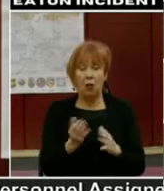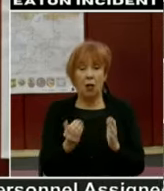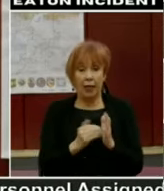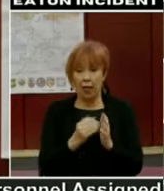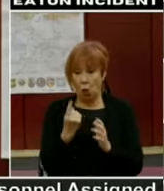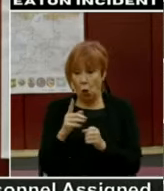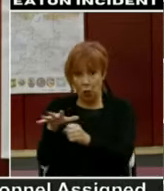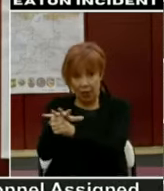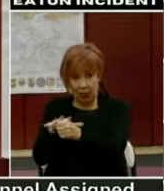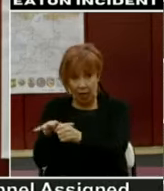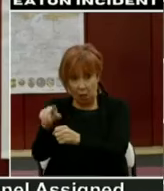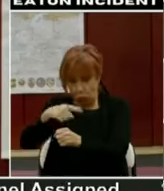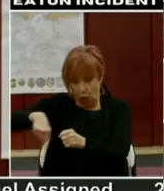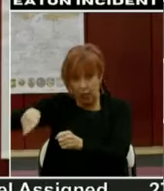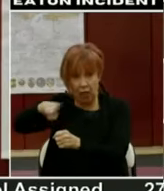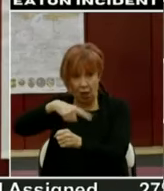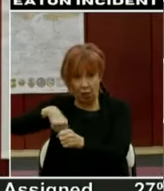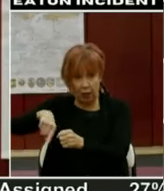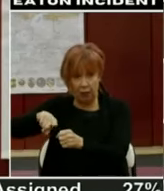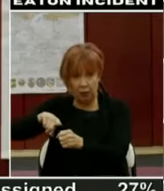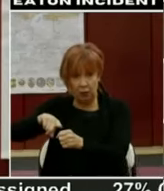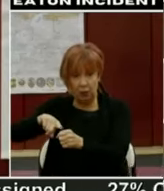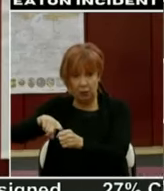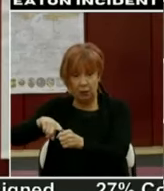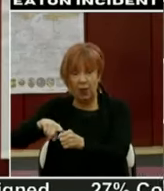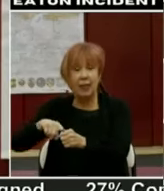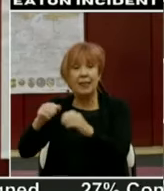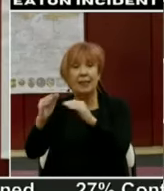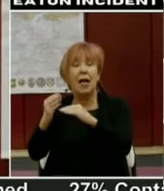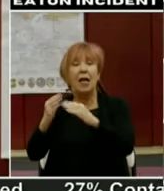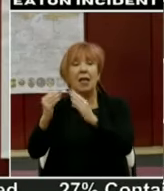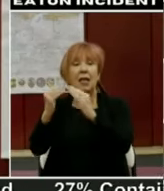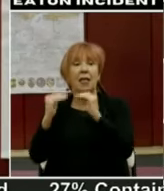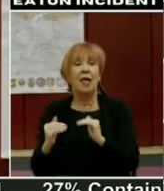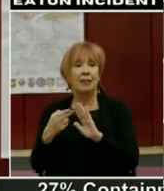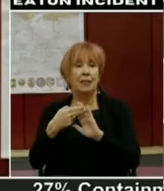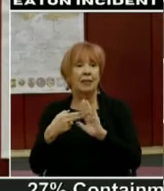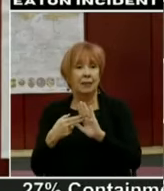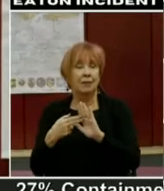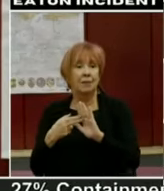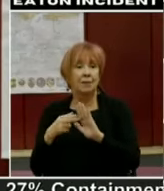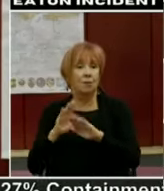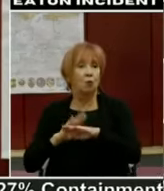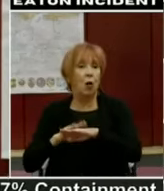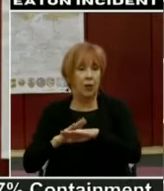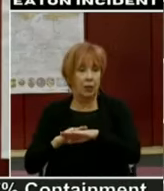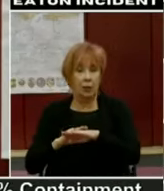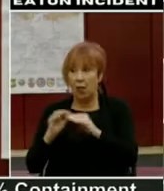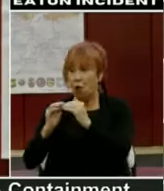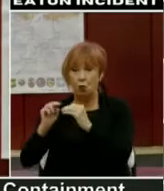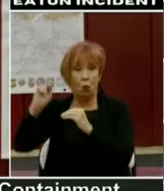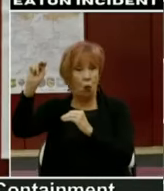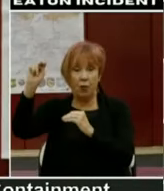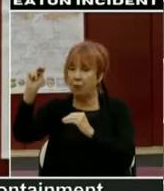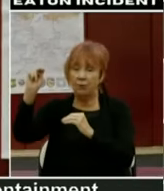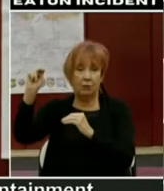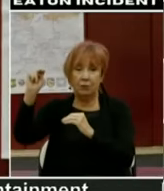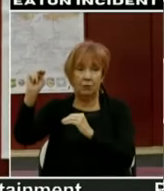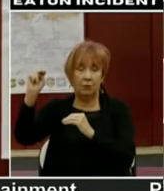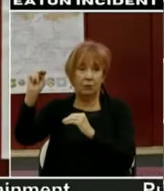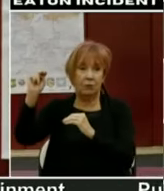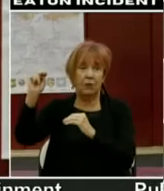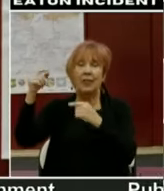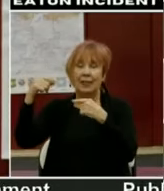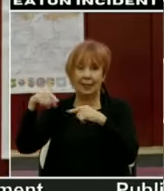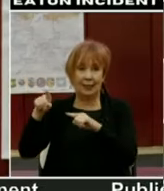been downgraded to a evacuation warning area. The rest of Altadena, north of that, what I described, is